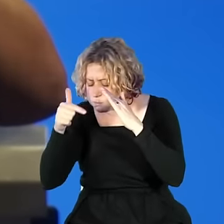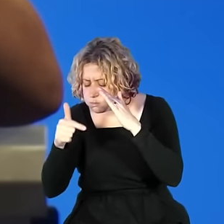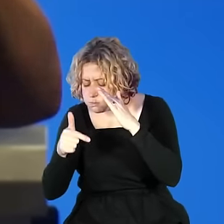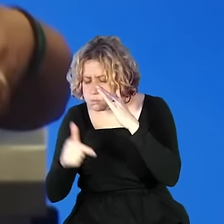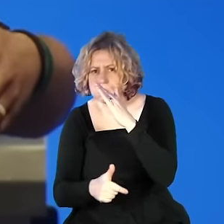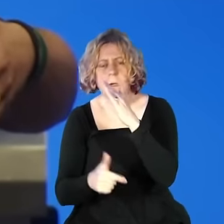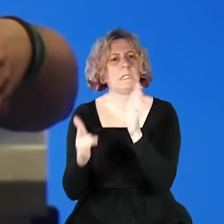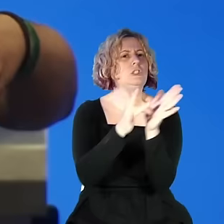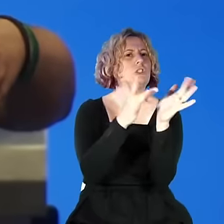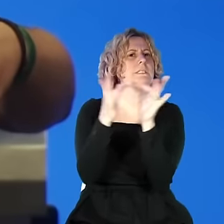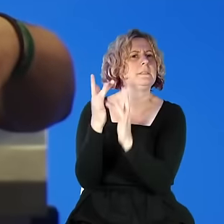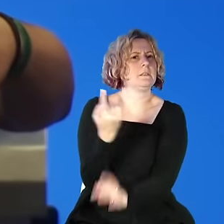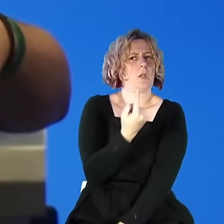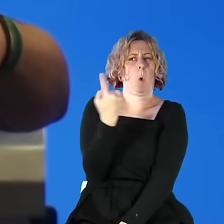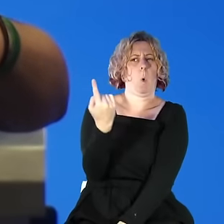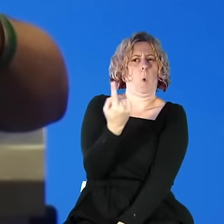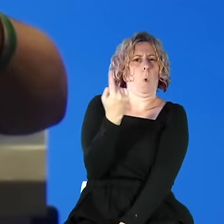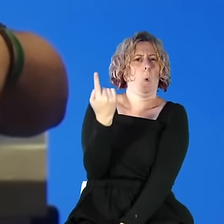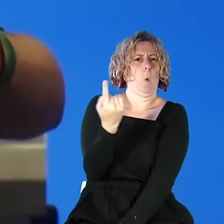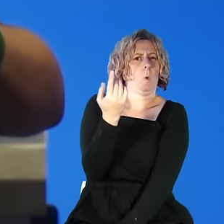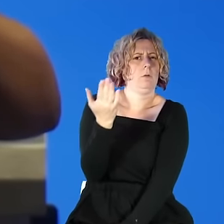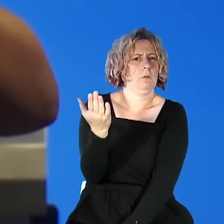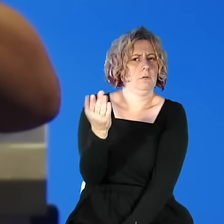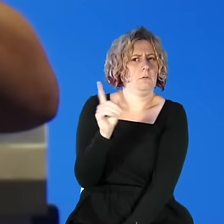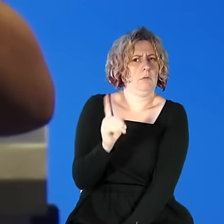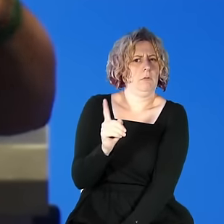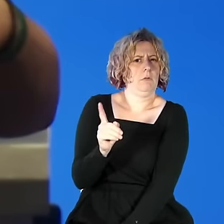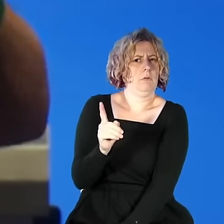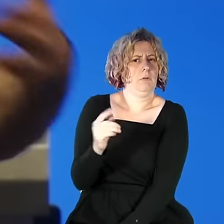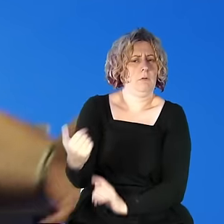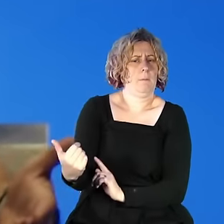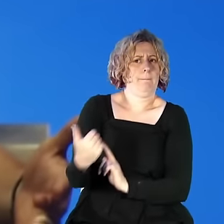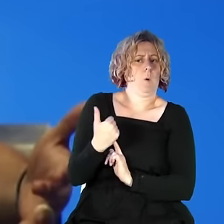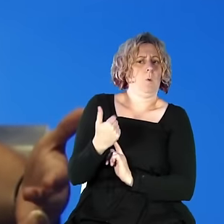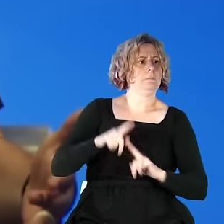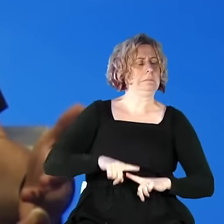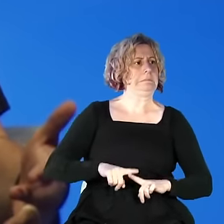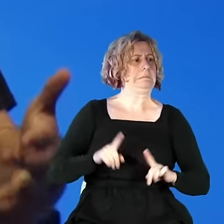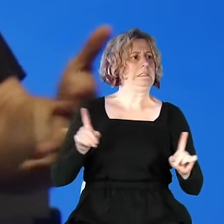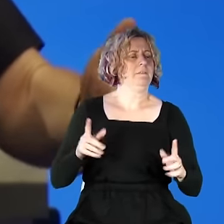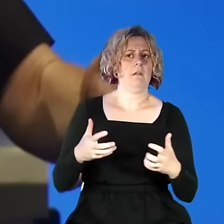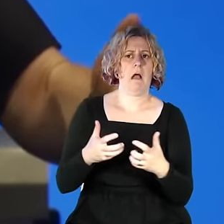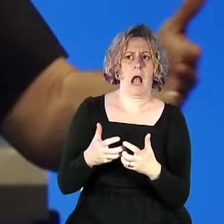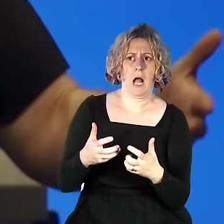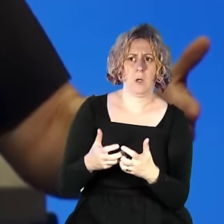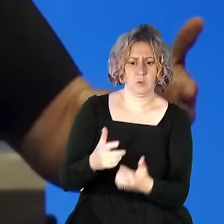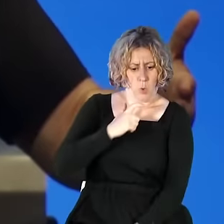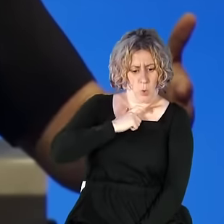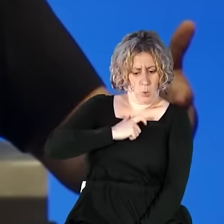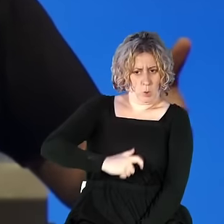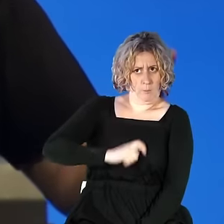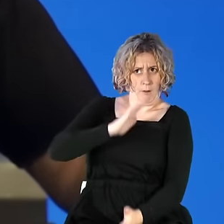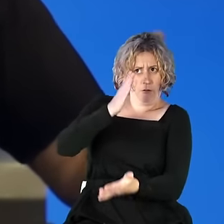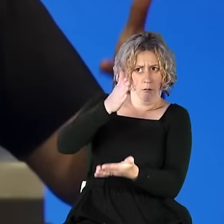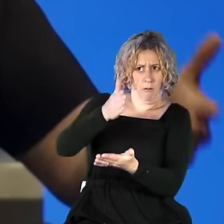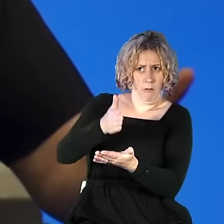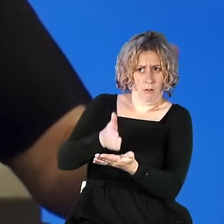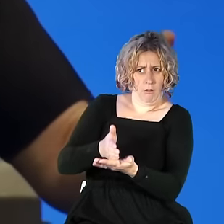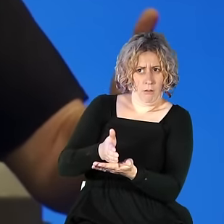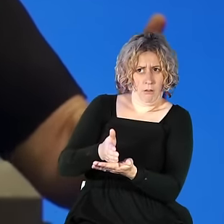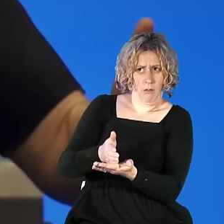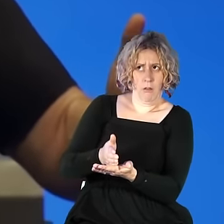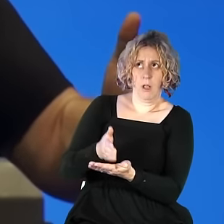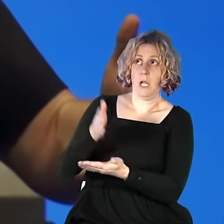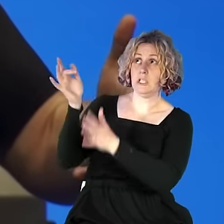what difference that makes. We're going to see what it means to be truly human in light of Jesus, the God who